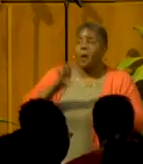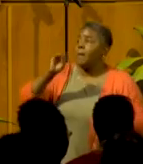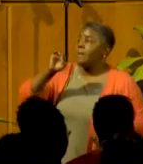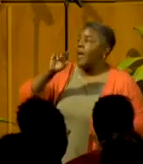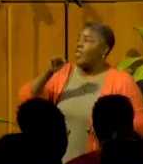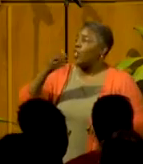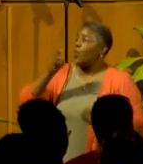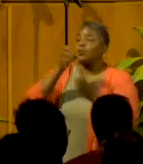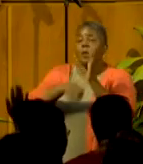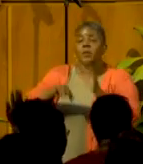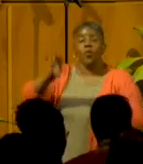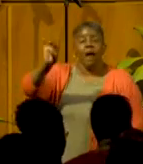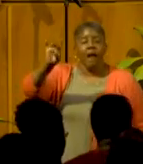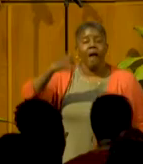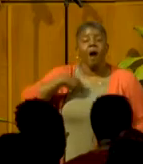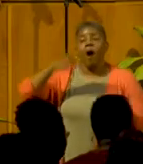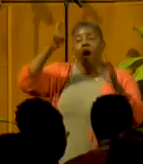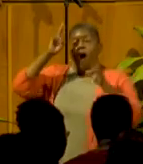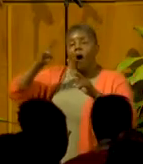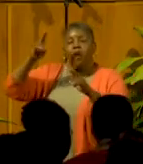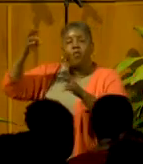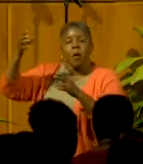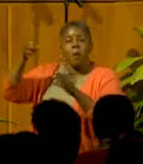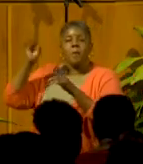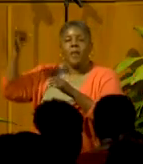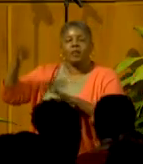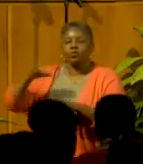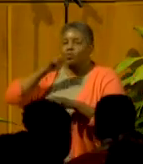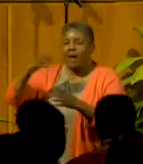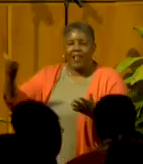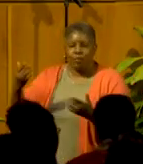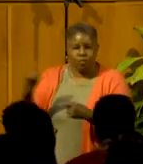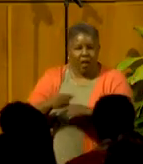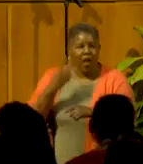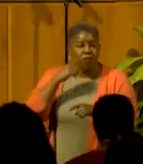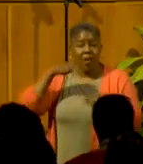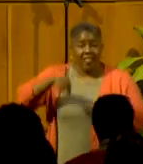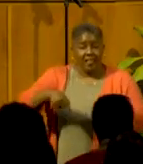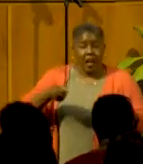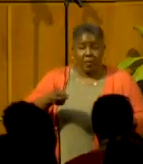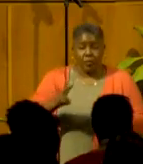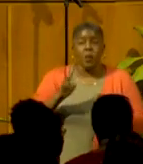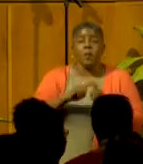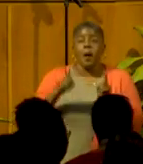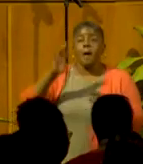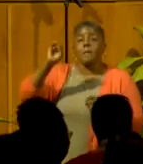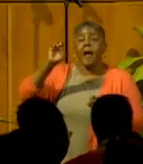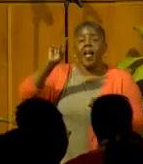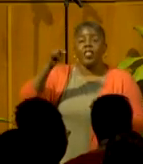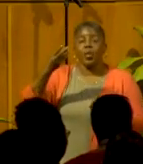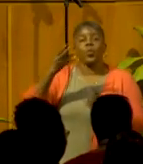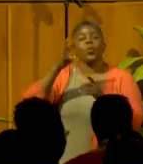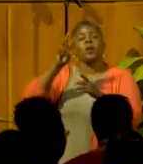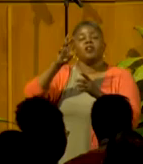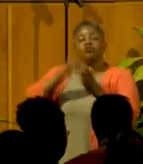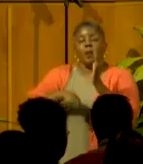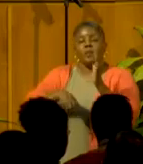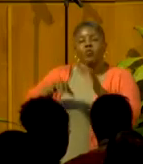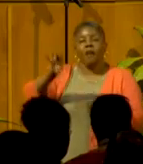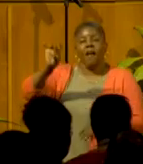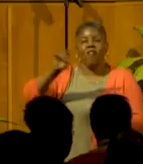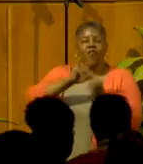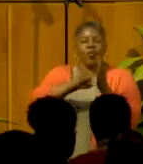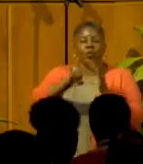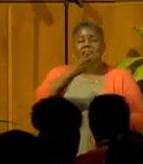8, honoring our pastor in his absence for this opportunity. Matthew chapter 8,